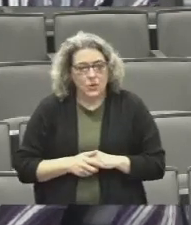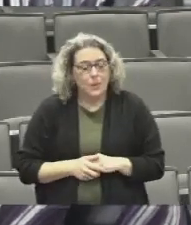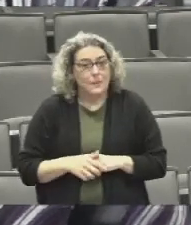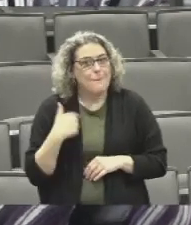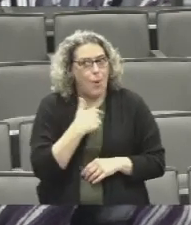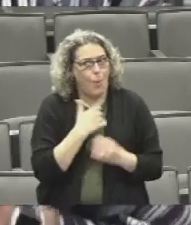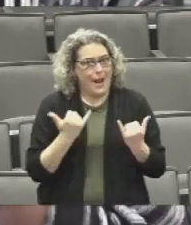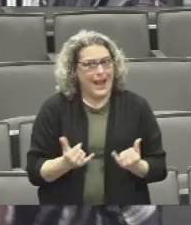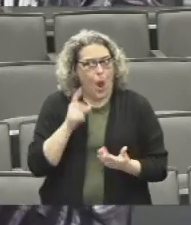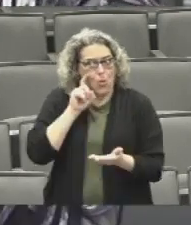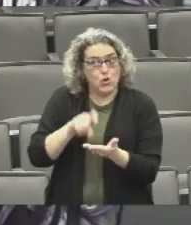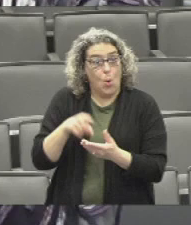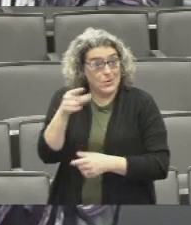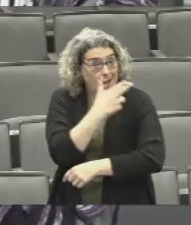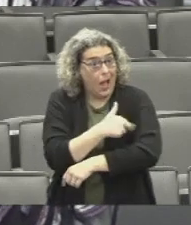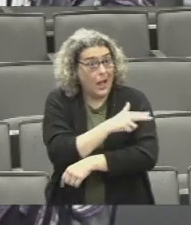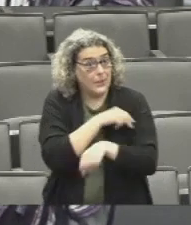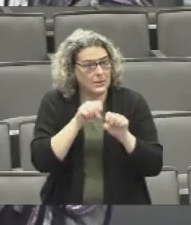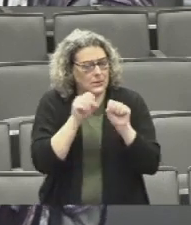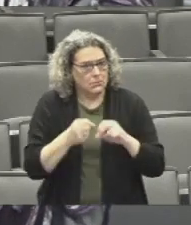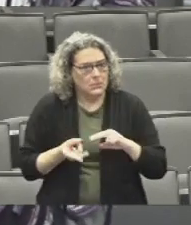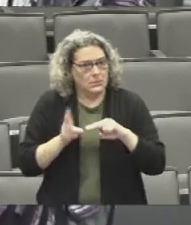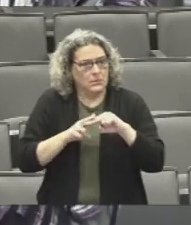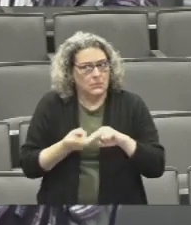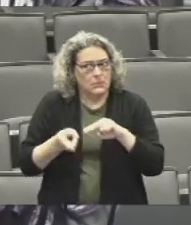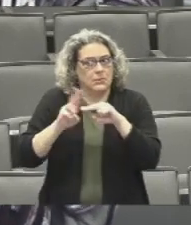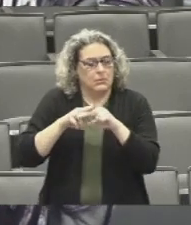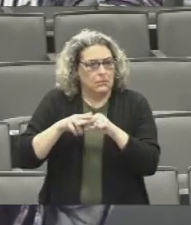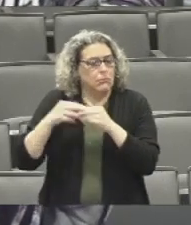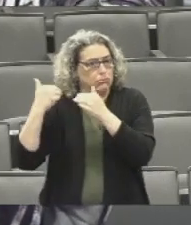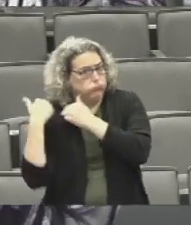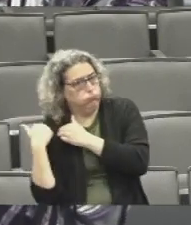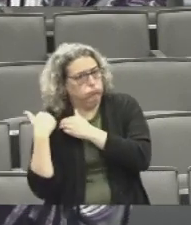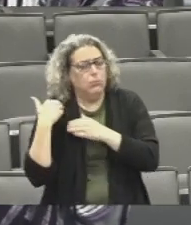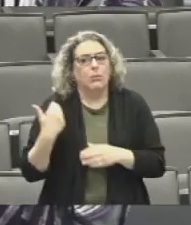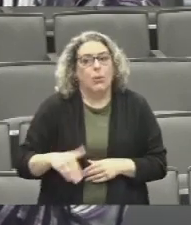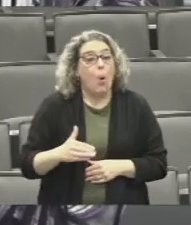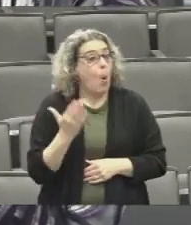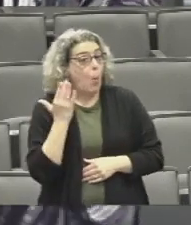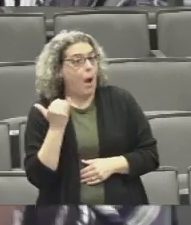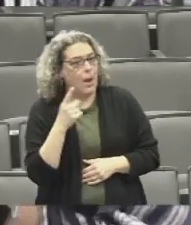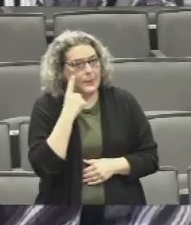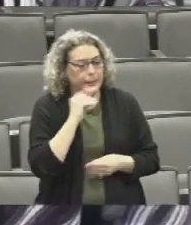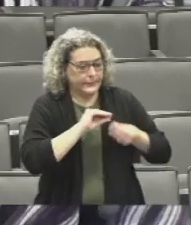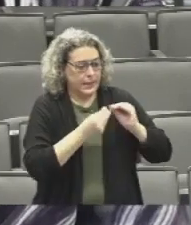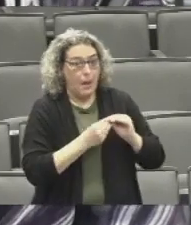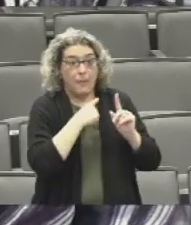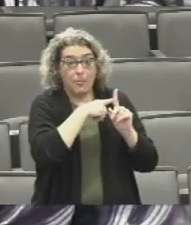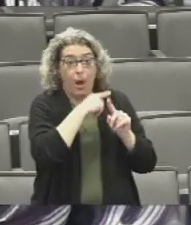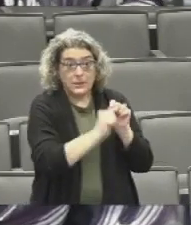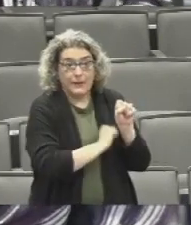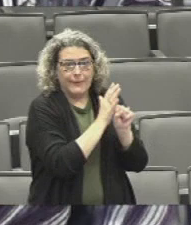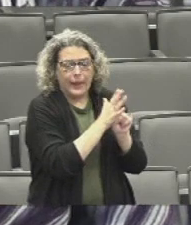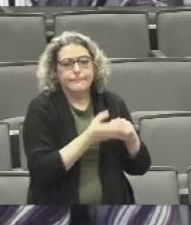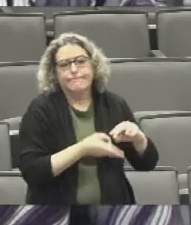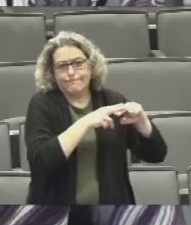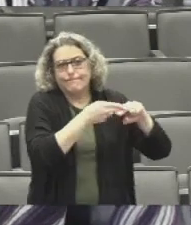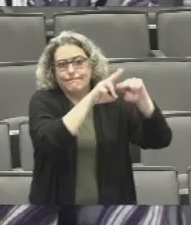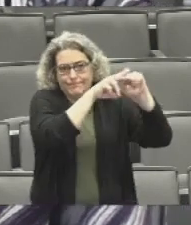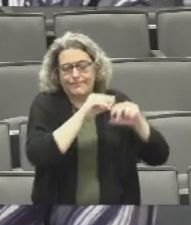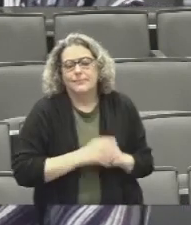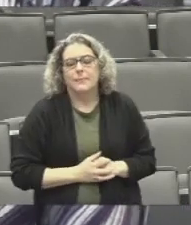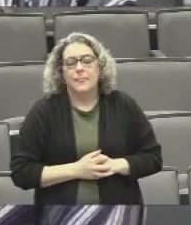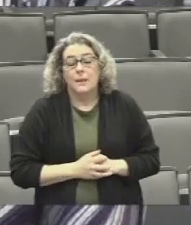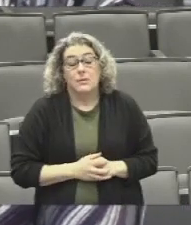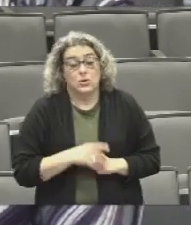of our hospital system since we have an increase in our cases. And what you are seeing is that when we